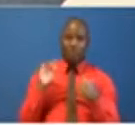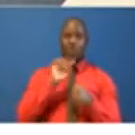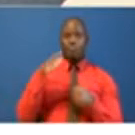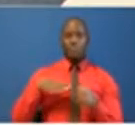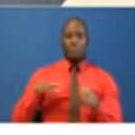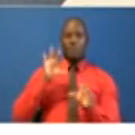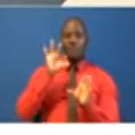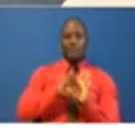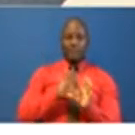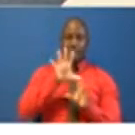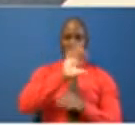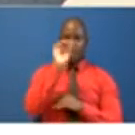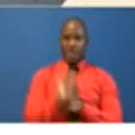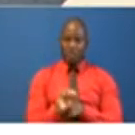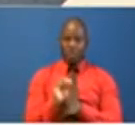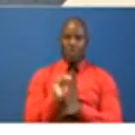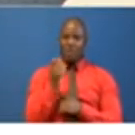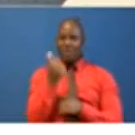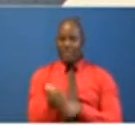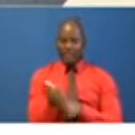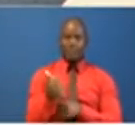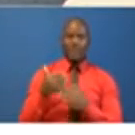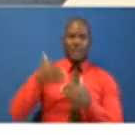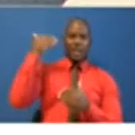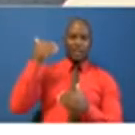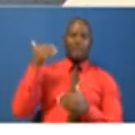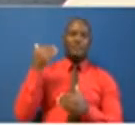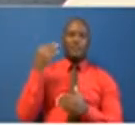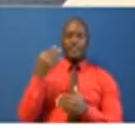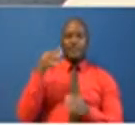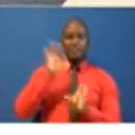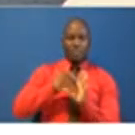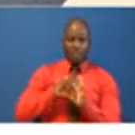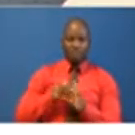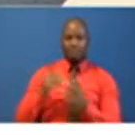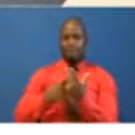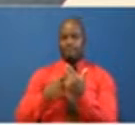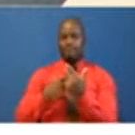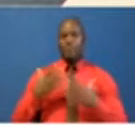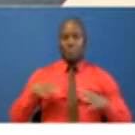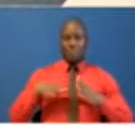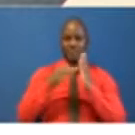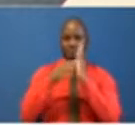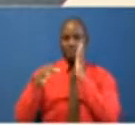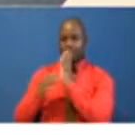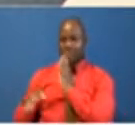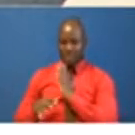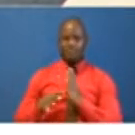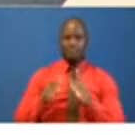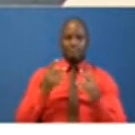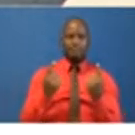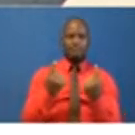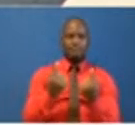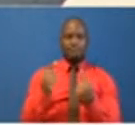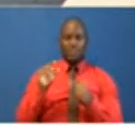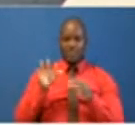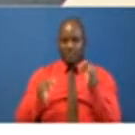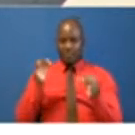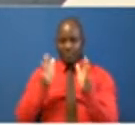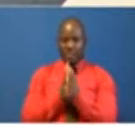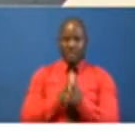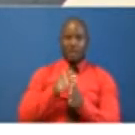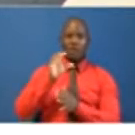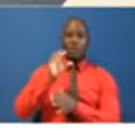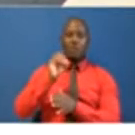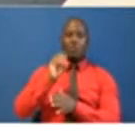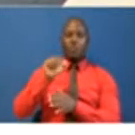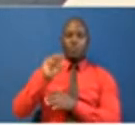who polled five percent or less in the last three polls according to popularity rankings and this will be moderated by safin achieng